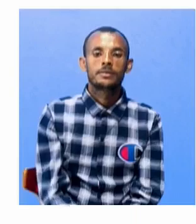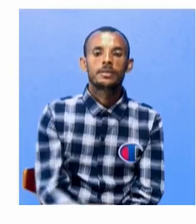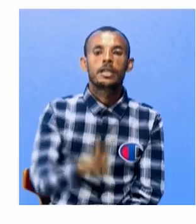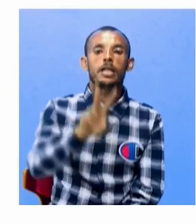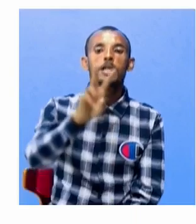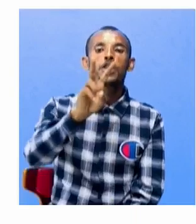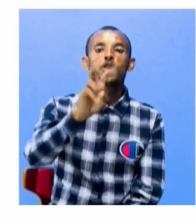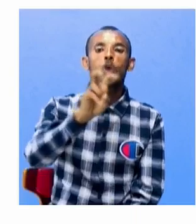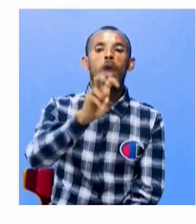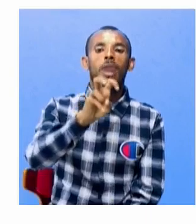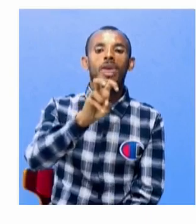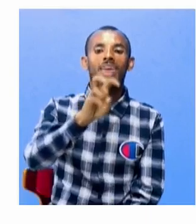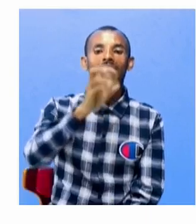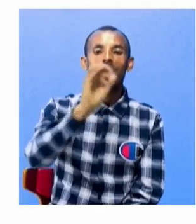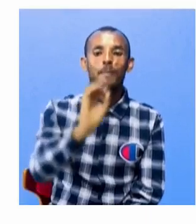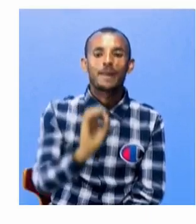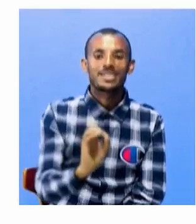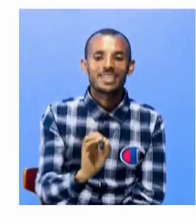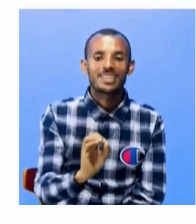%20